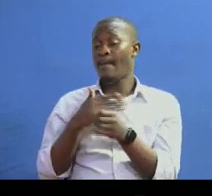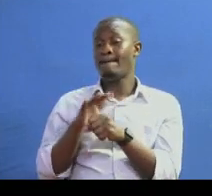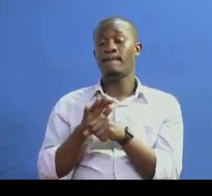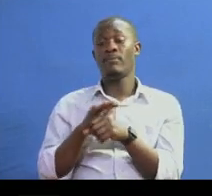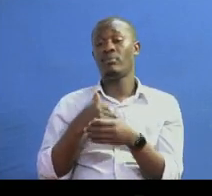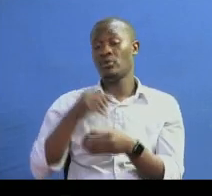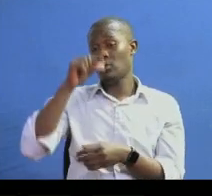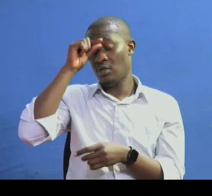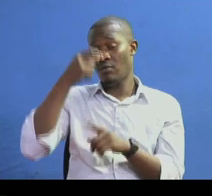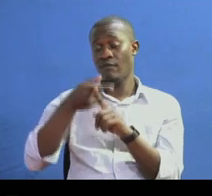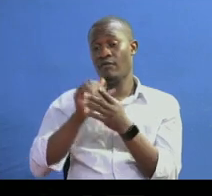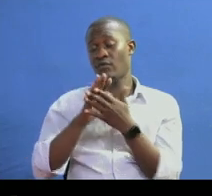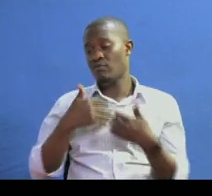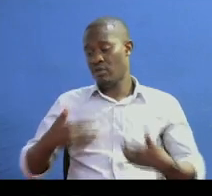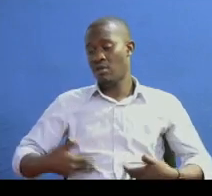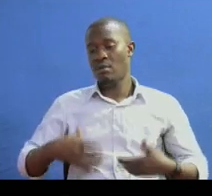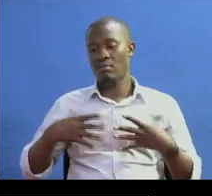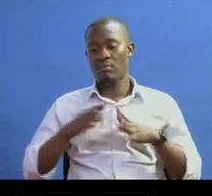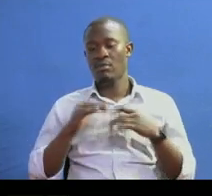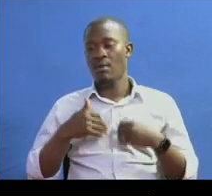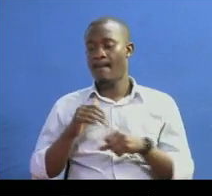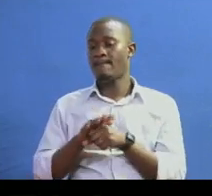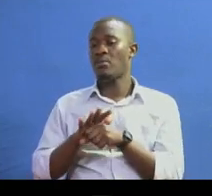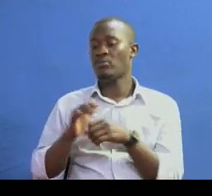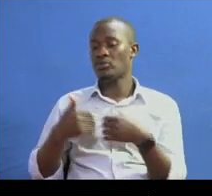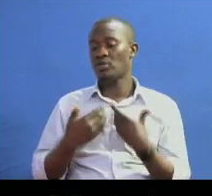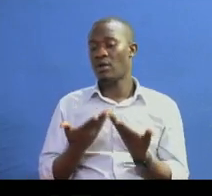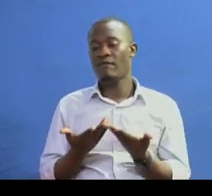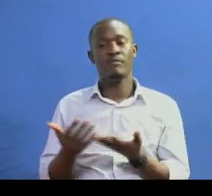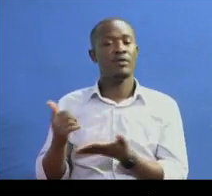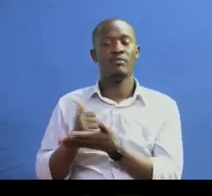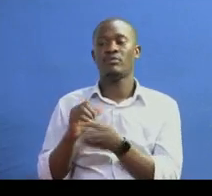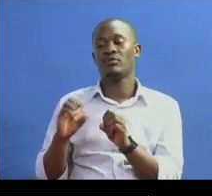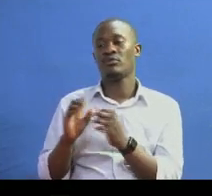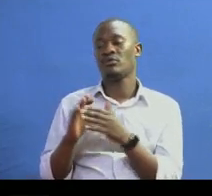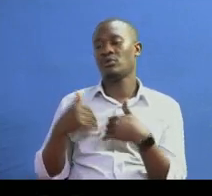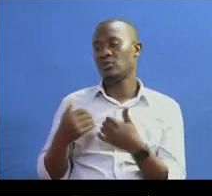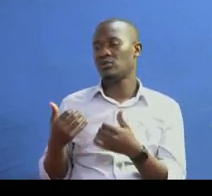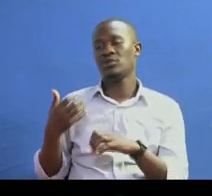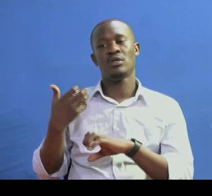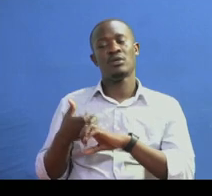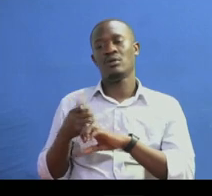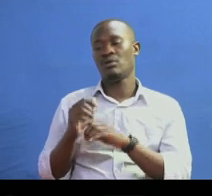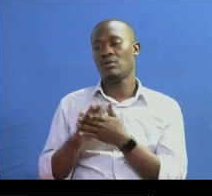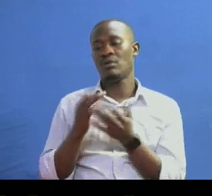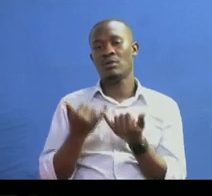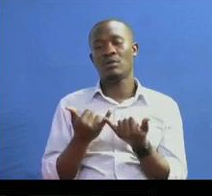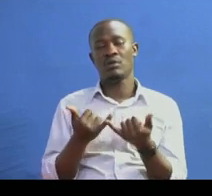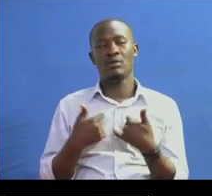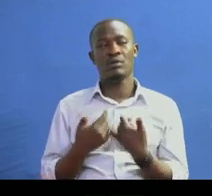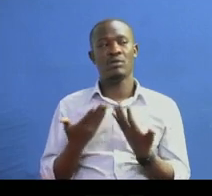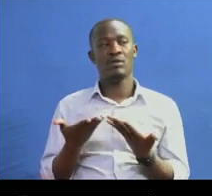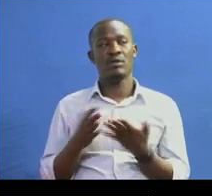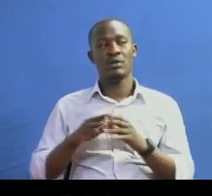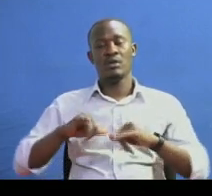of them comprised of the young people, mm-hmm. and most of them had really been unemployed. It's really been difficult for them, but at least now this